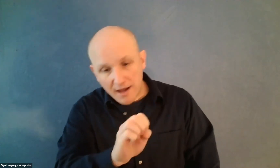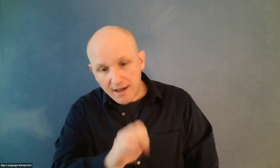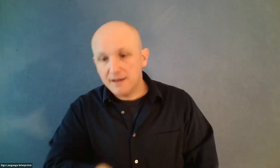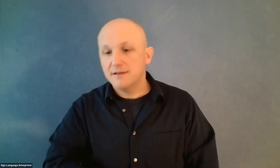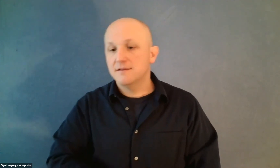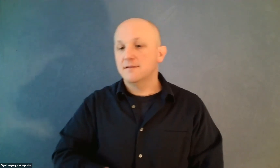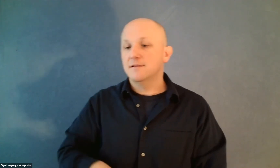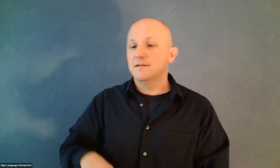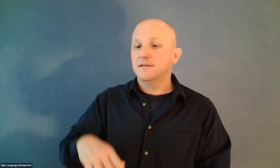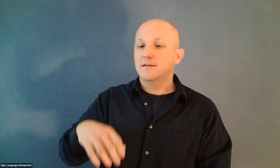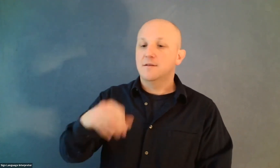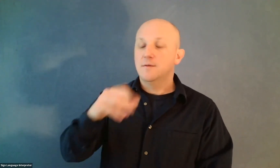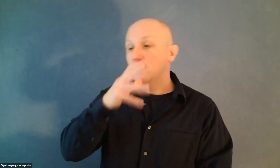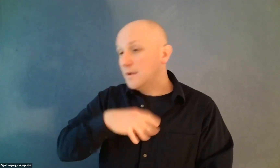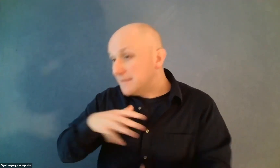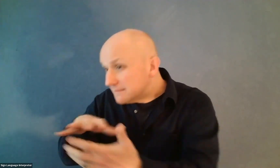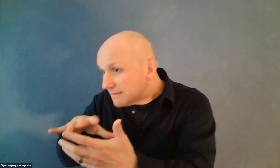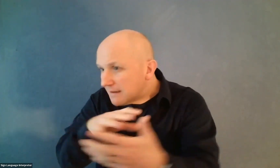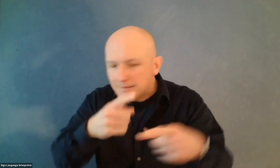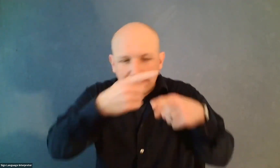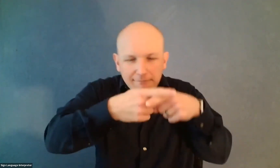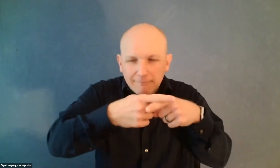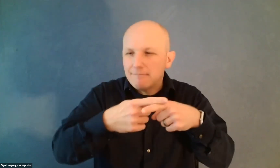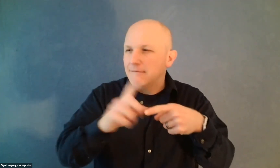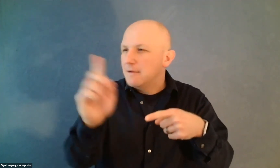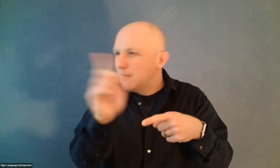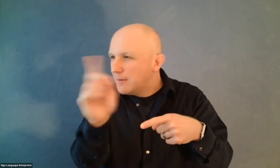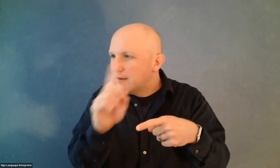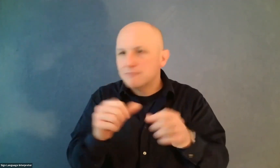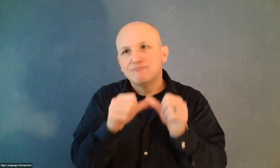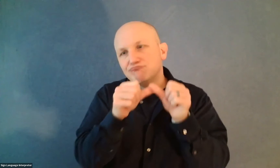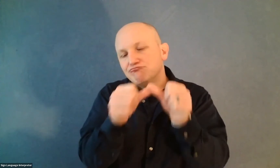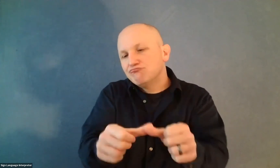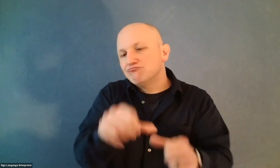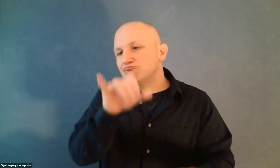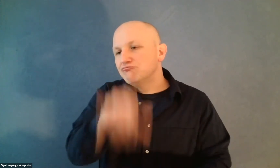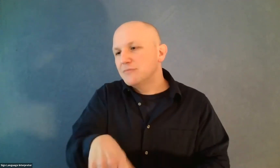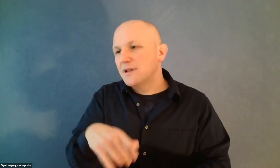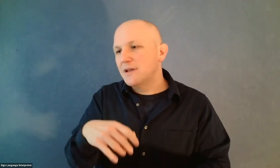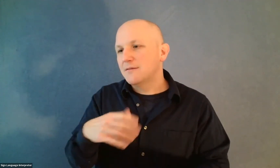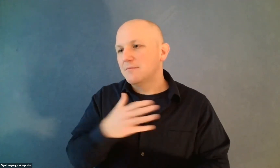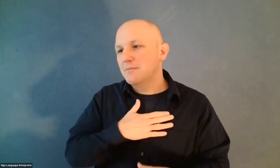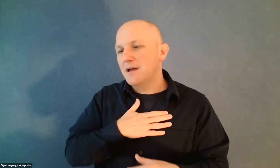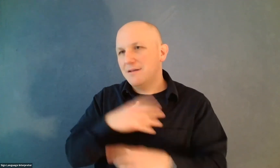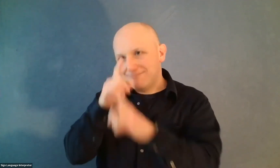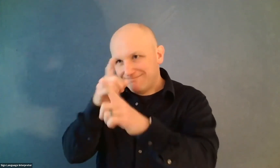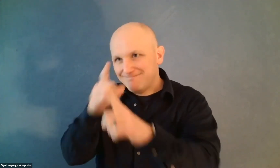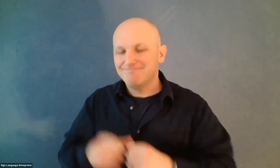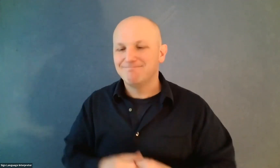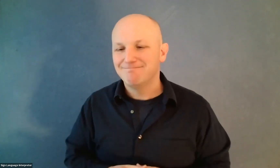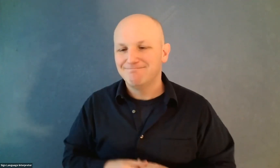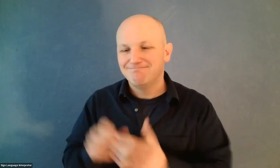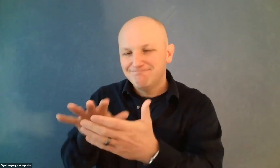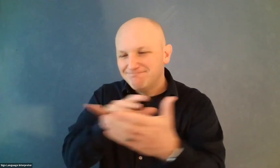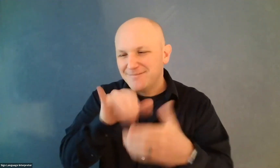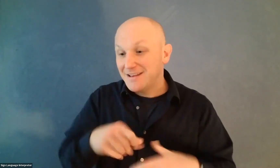studies. Want to continue that within my minor. I don't know, I'm so happy to be here and